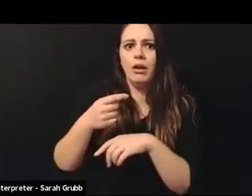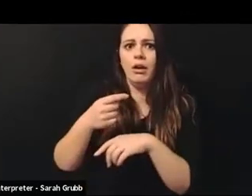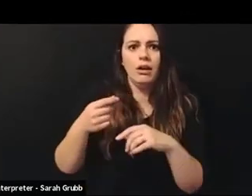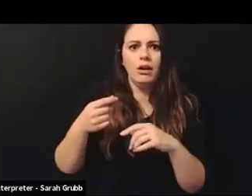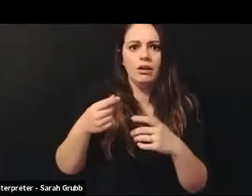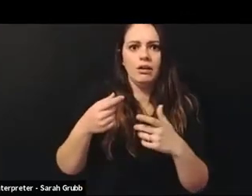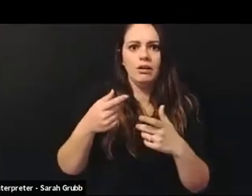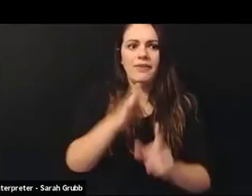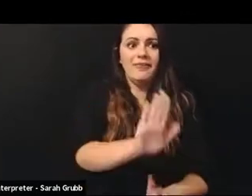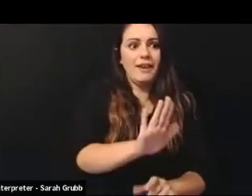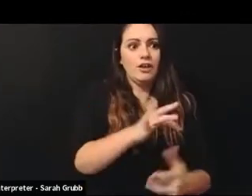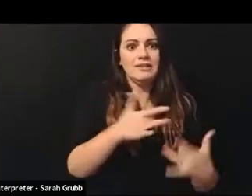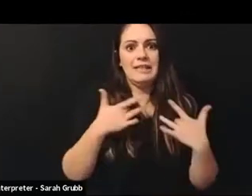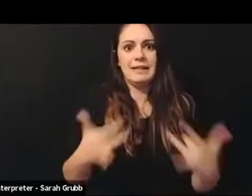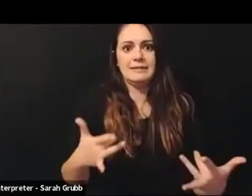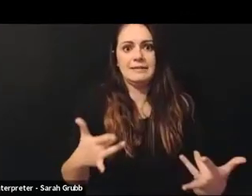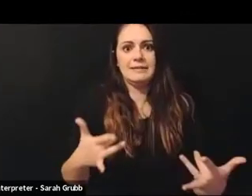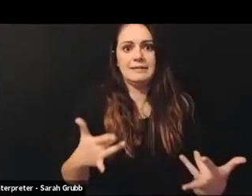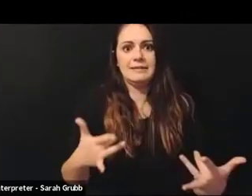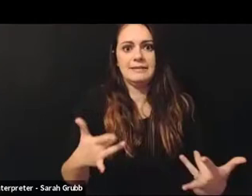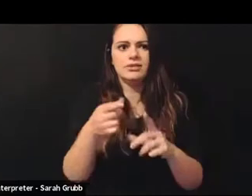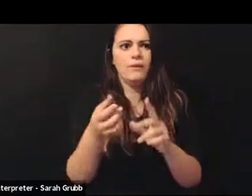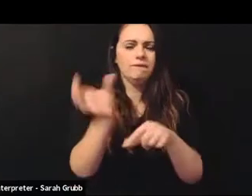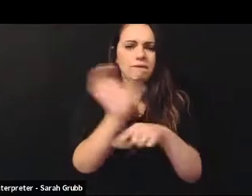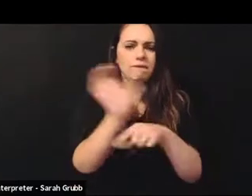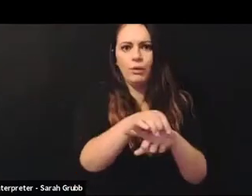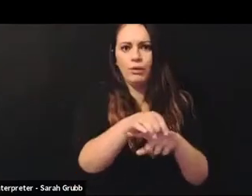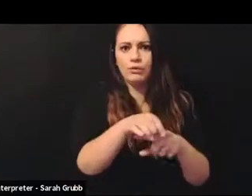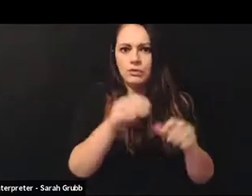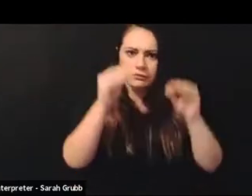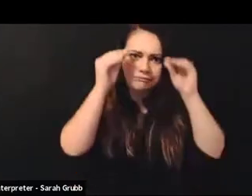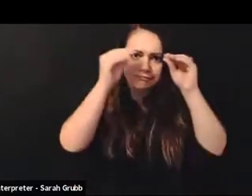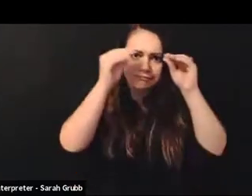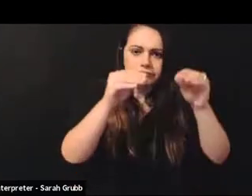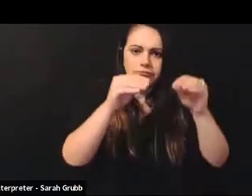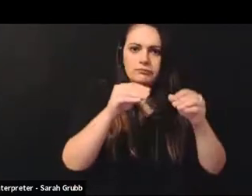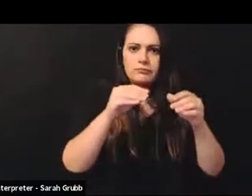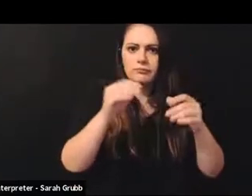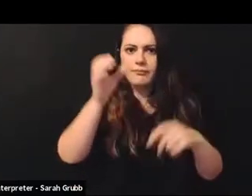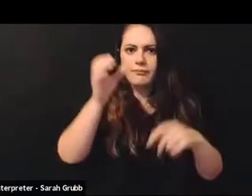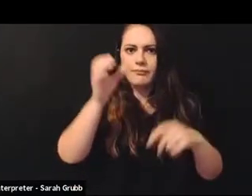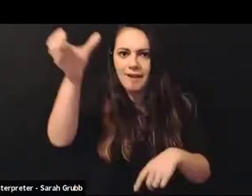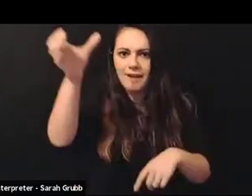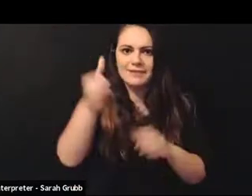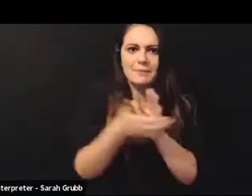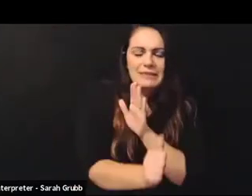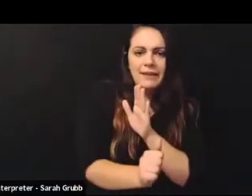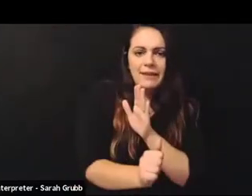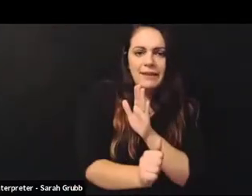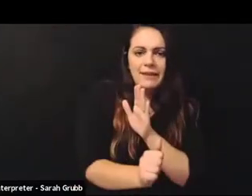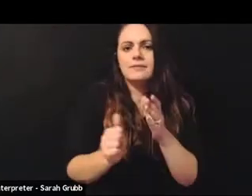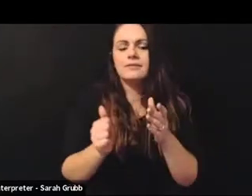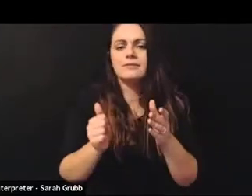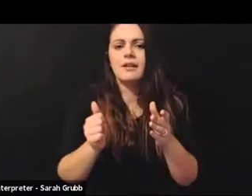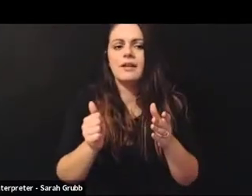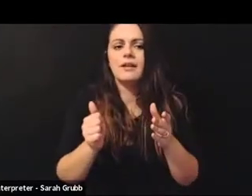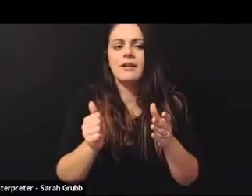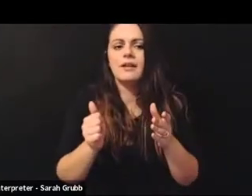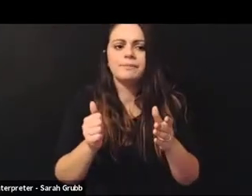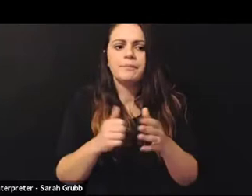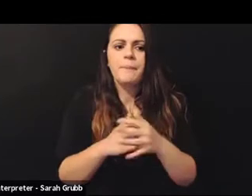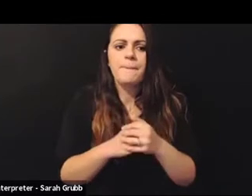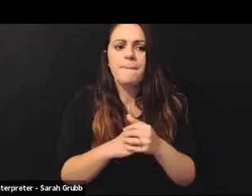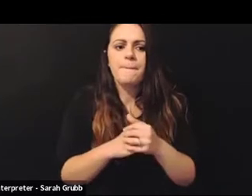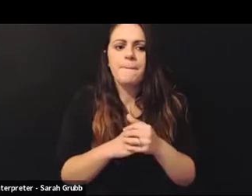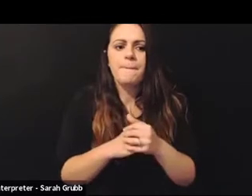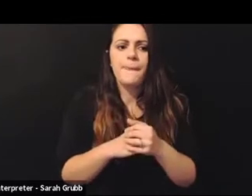the concepts and the understanding of the skills the child's learning or the concepts they're learning if you're